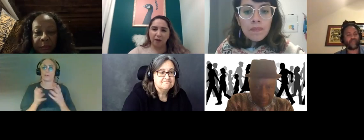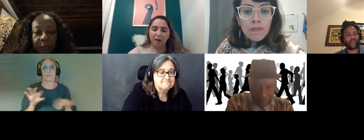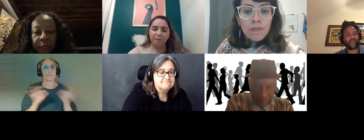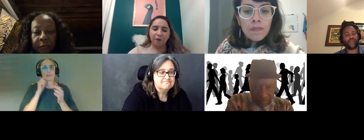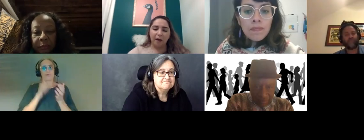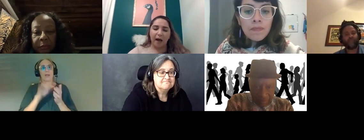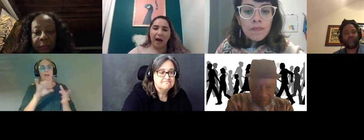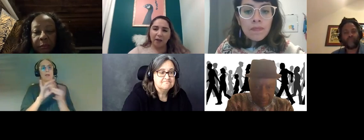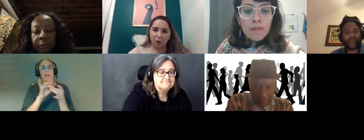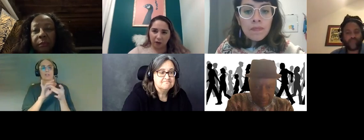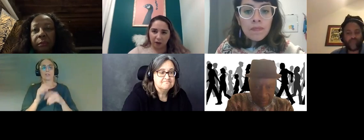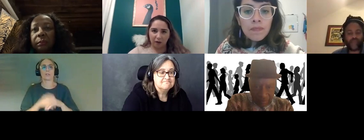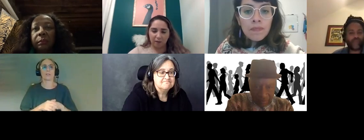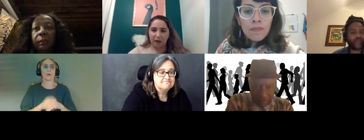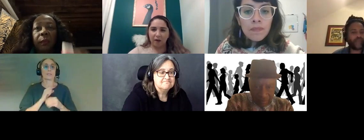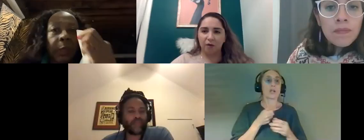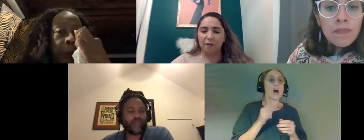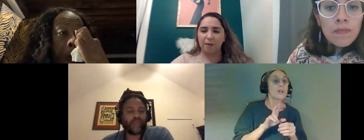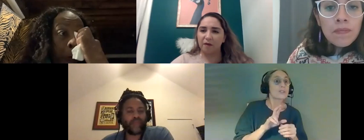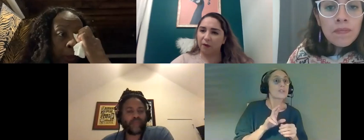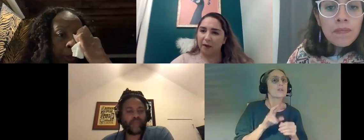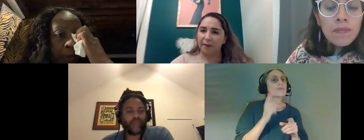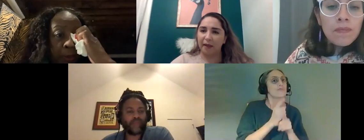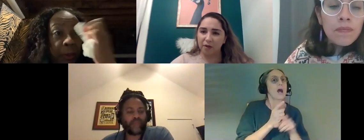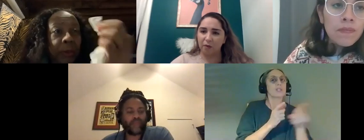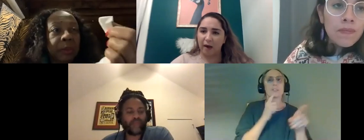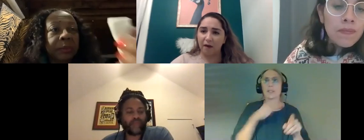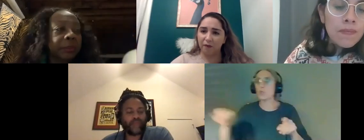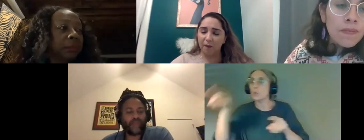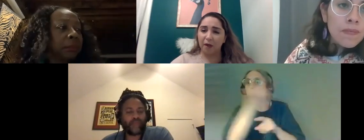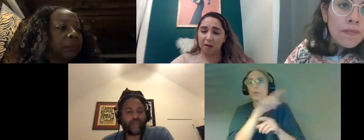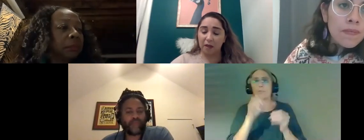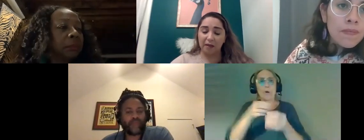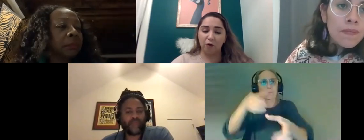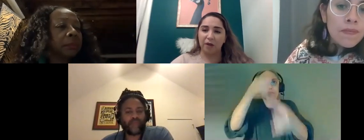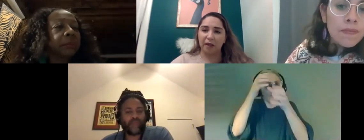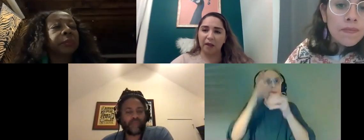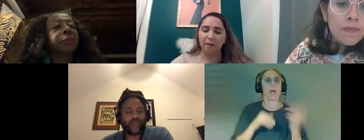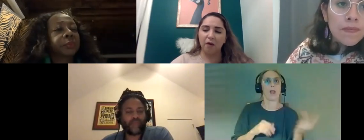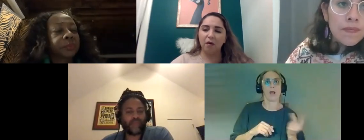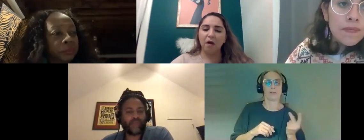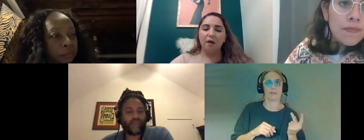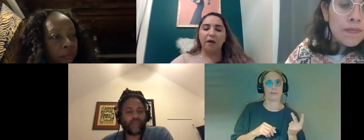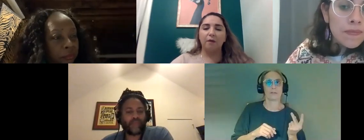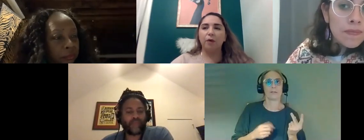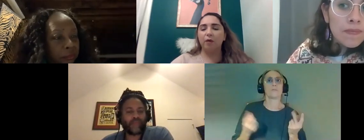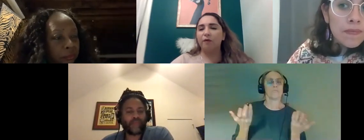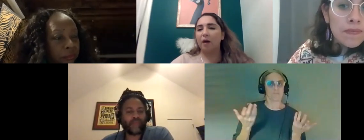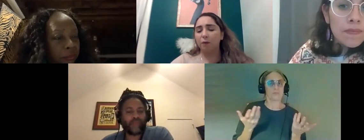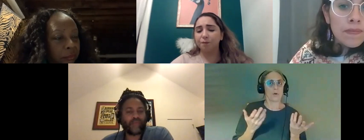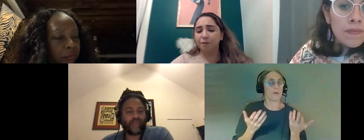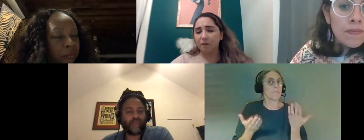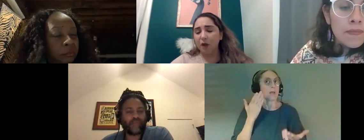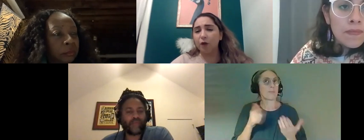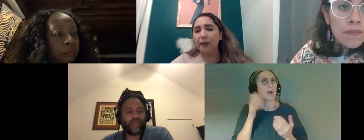around it. I know that there are some concrete specific recommendations you have and things that you've been thinking about that we would